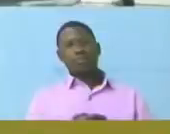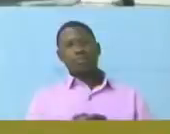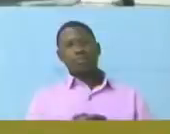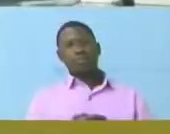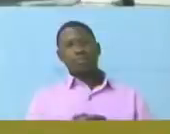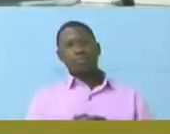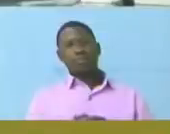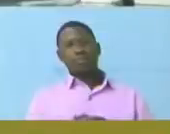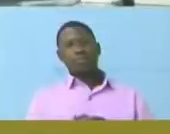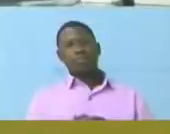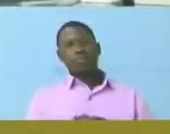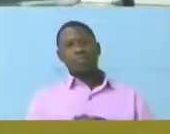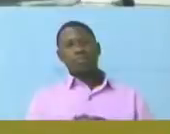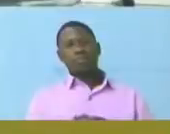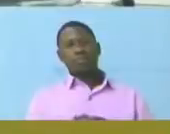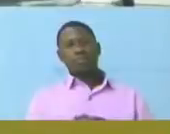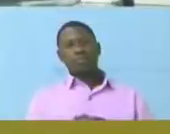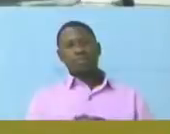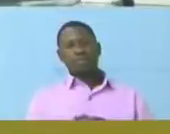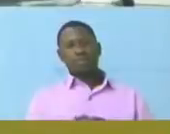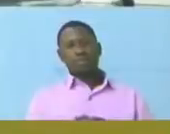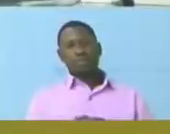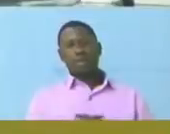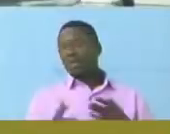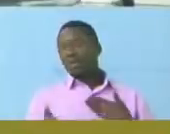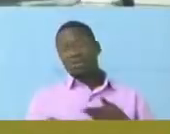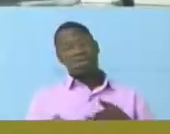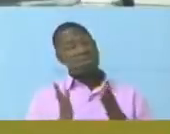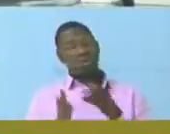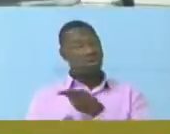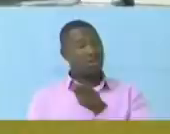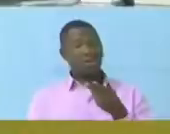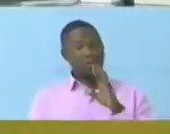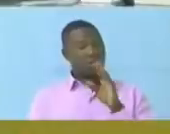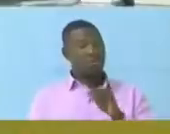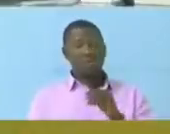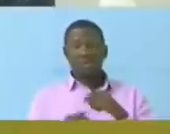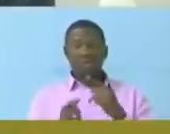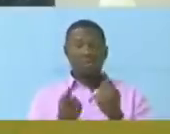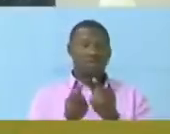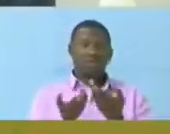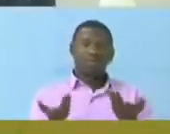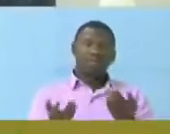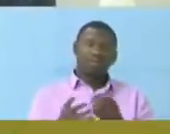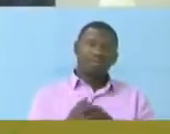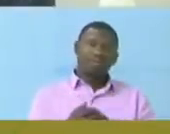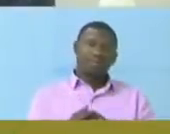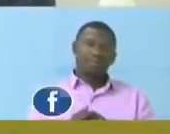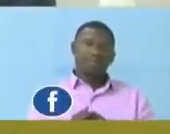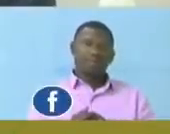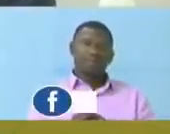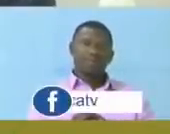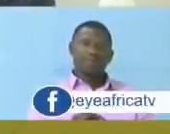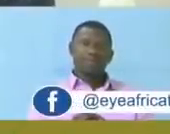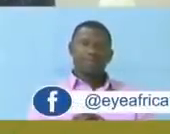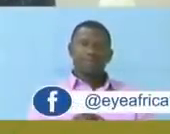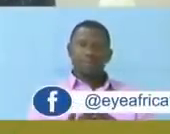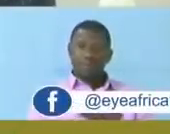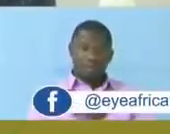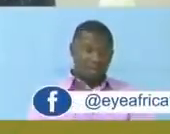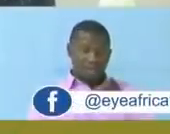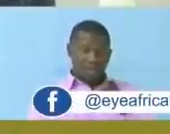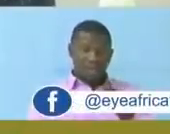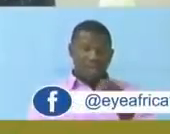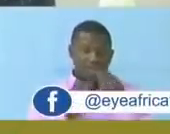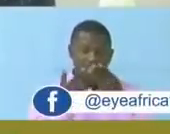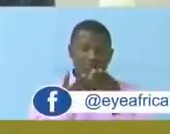to de so that's how they play umul dole nyama nun did they ever tell you under whose control they were